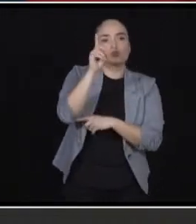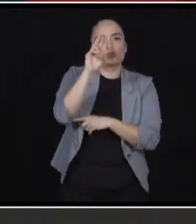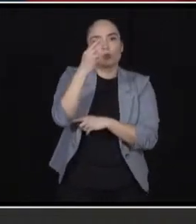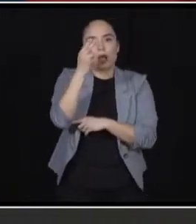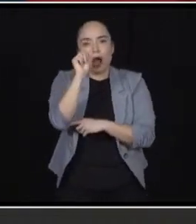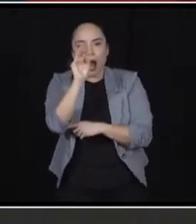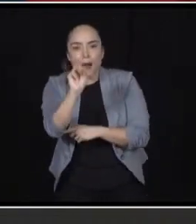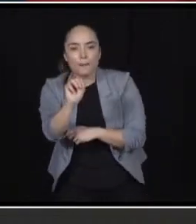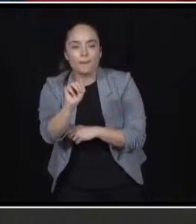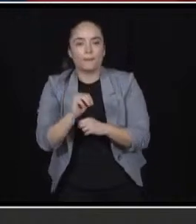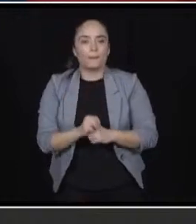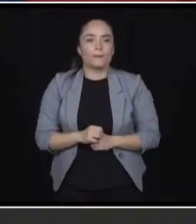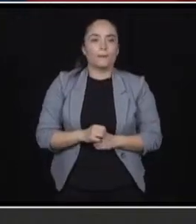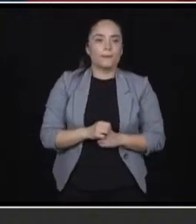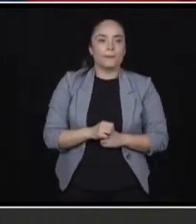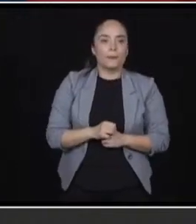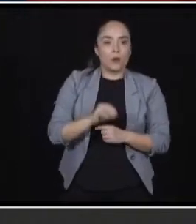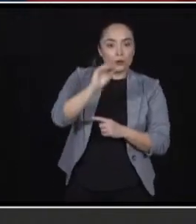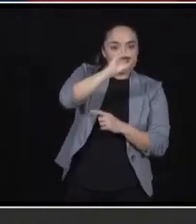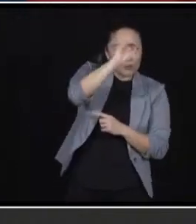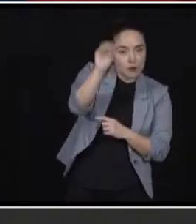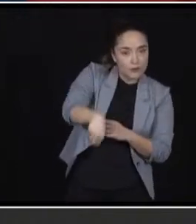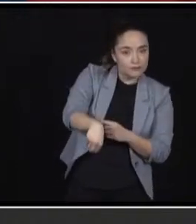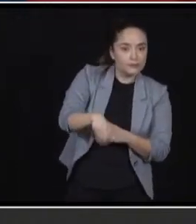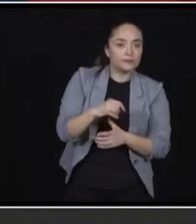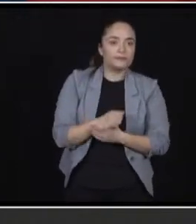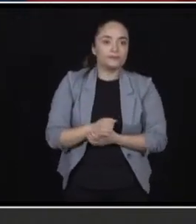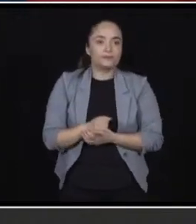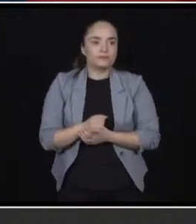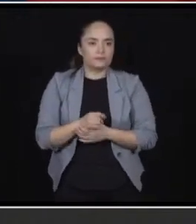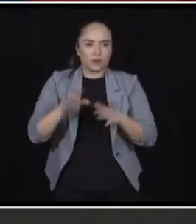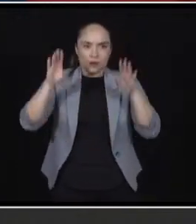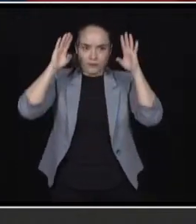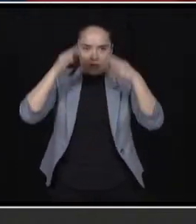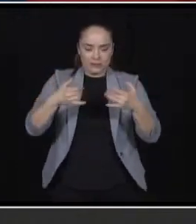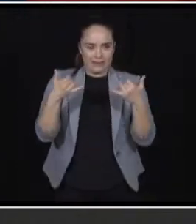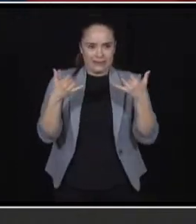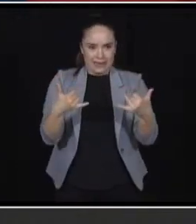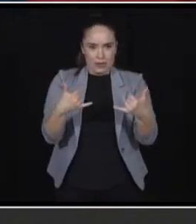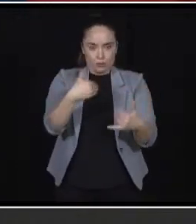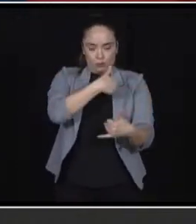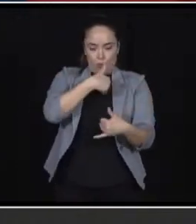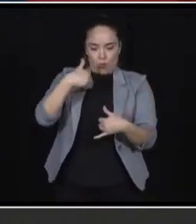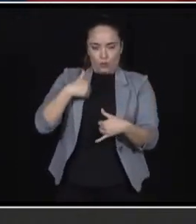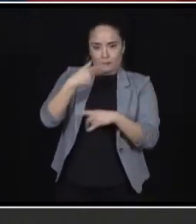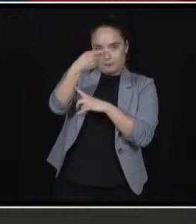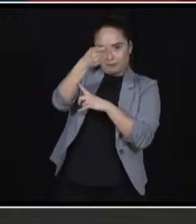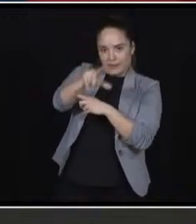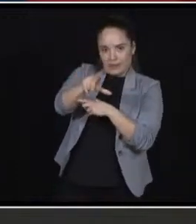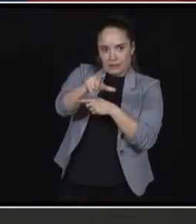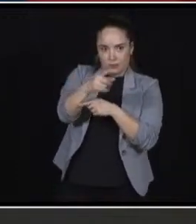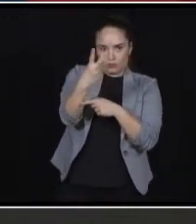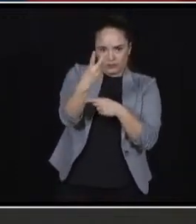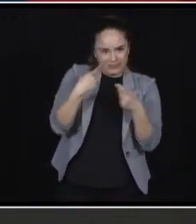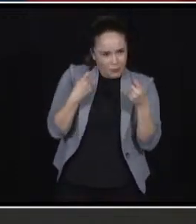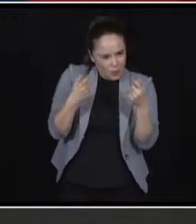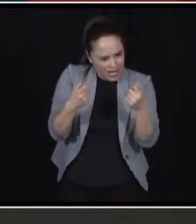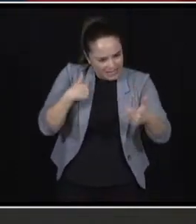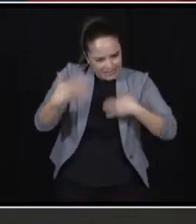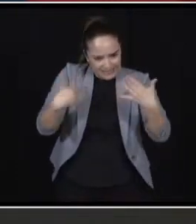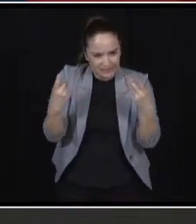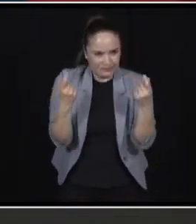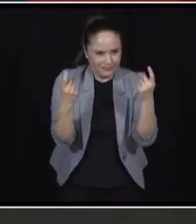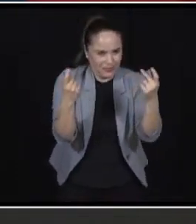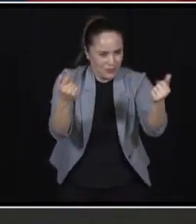the next grouping of communities outside of Toronto and Peel that will be receive accelerated access to the